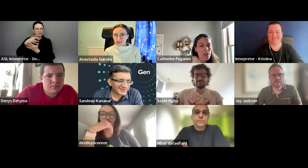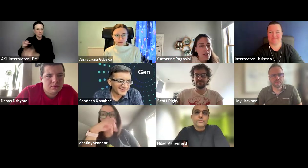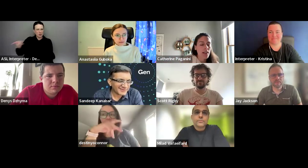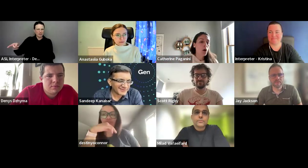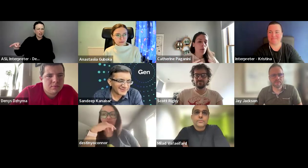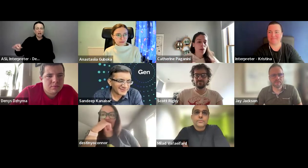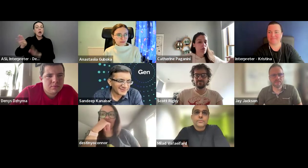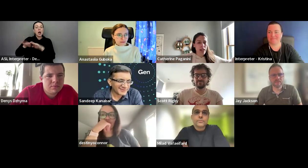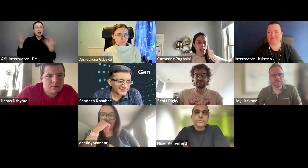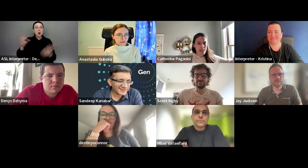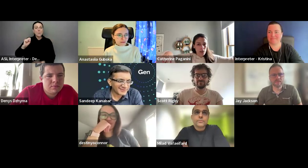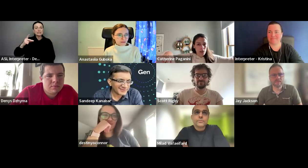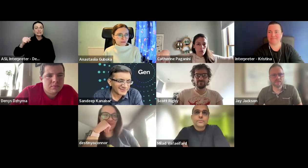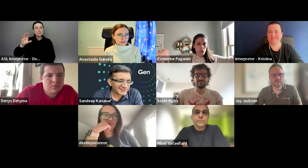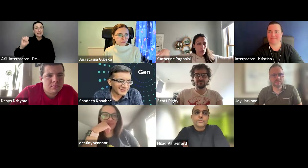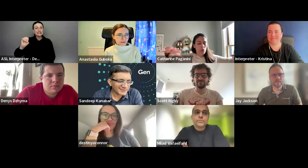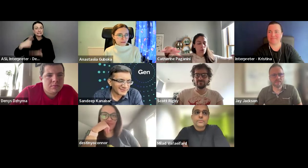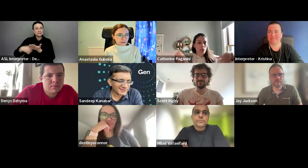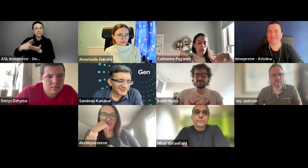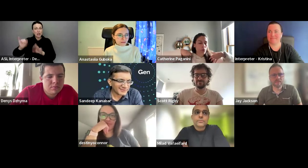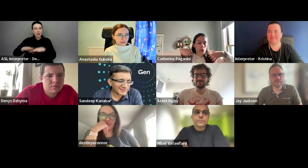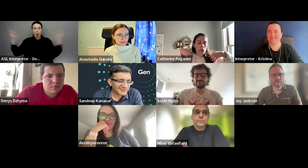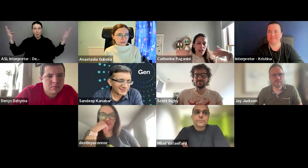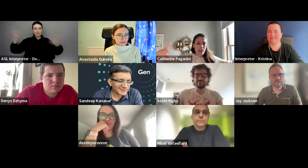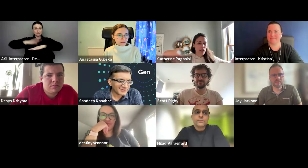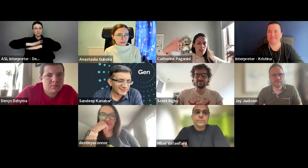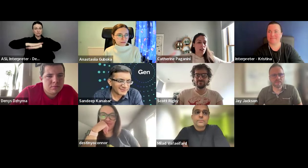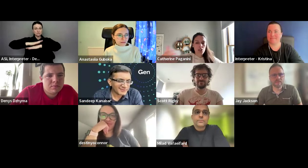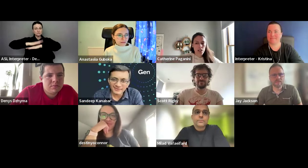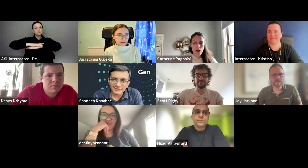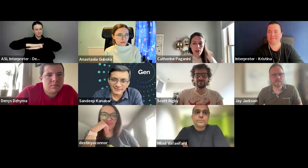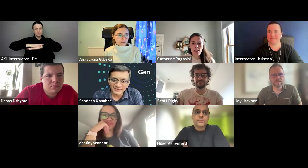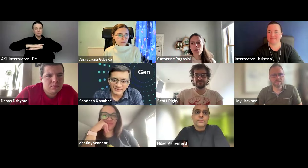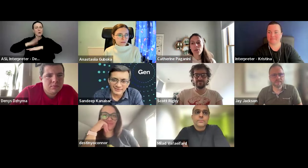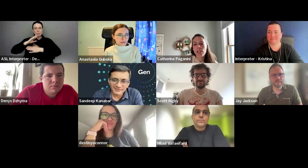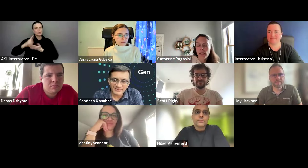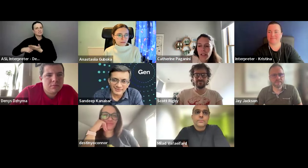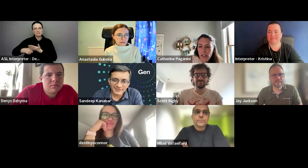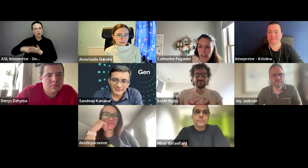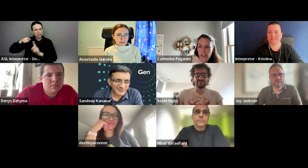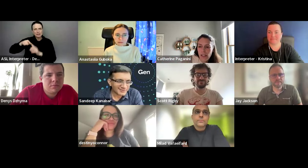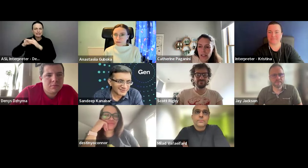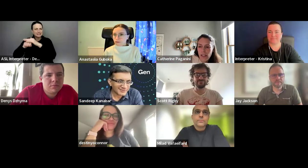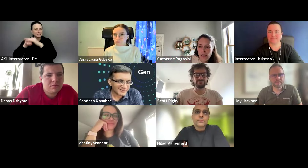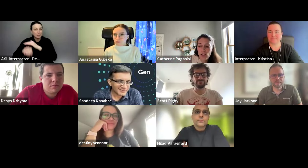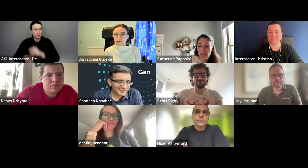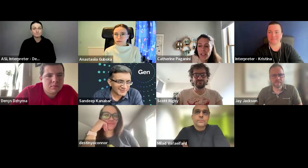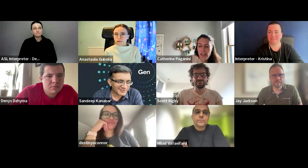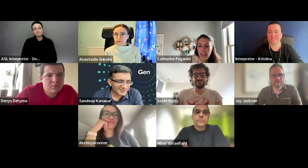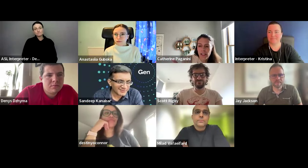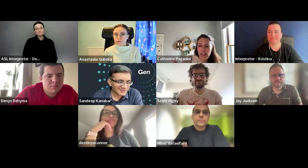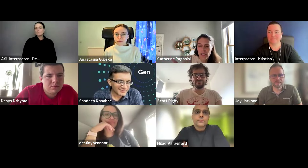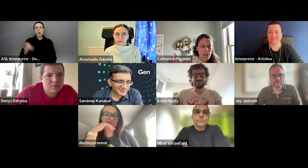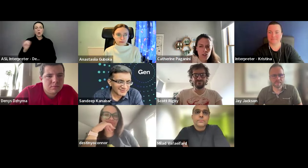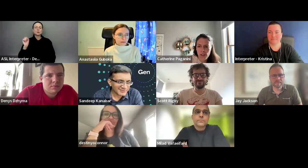Open space discussion, that's like a table where we're going to have like a discussion about accessibility. You can